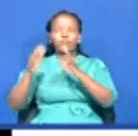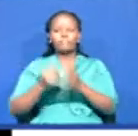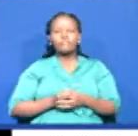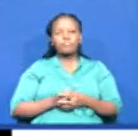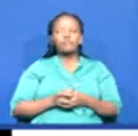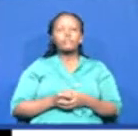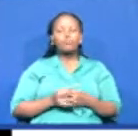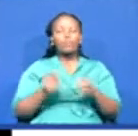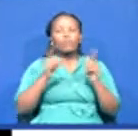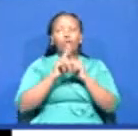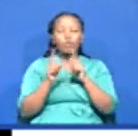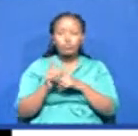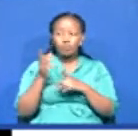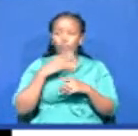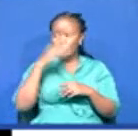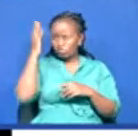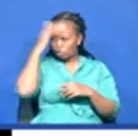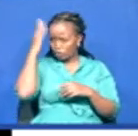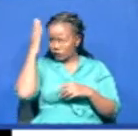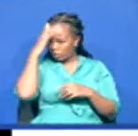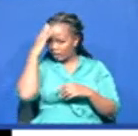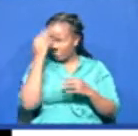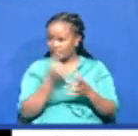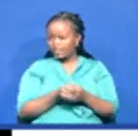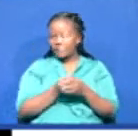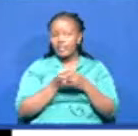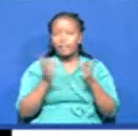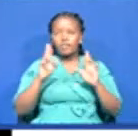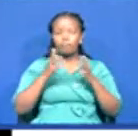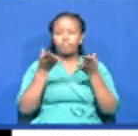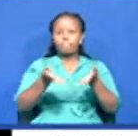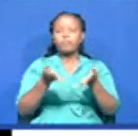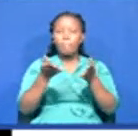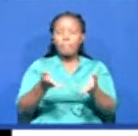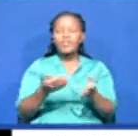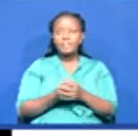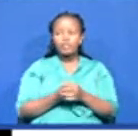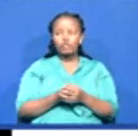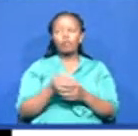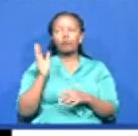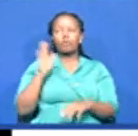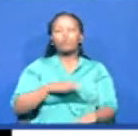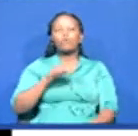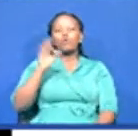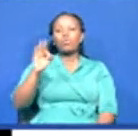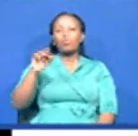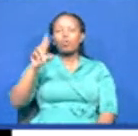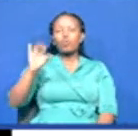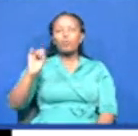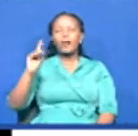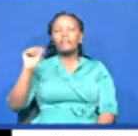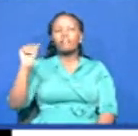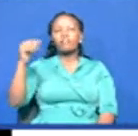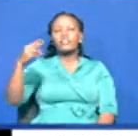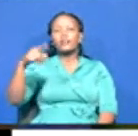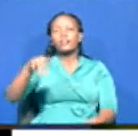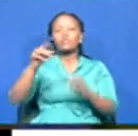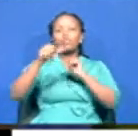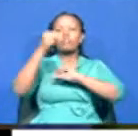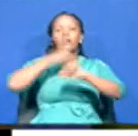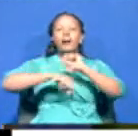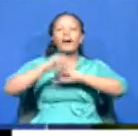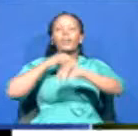We also want to recognize the presence in our midst of Ms. Frida Kaberia. She's the Acting Executive Director